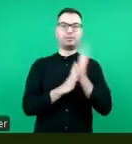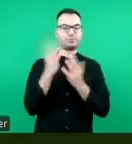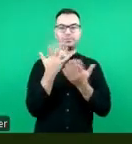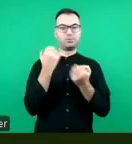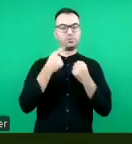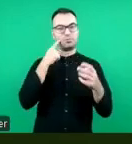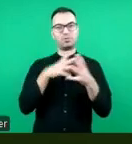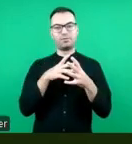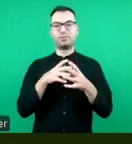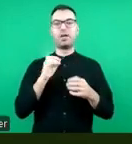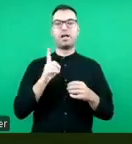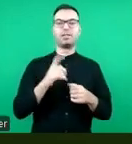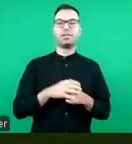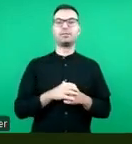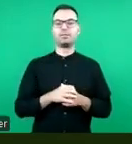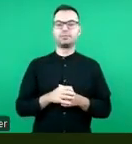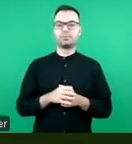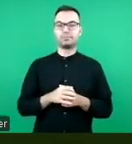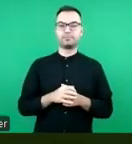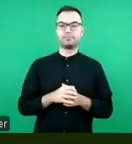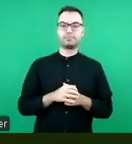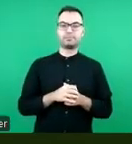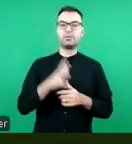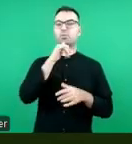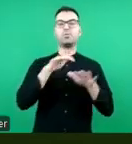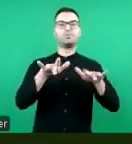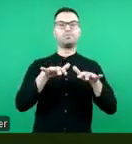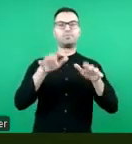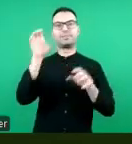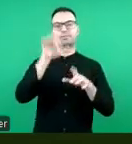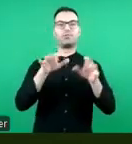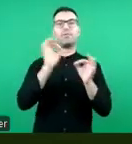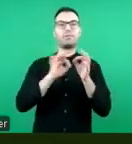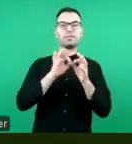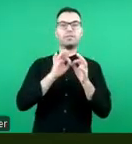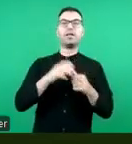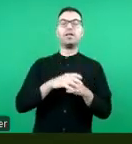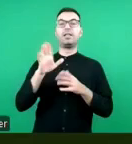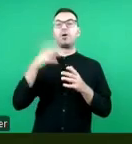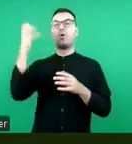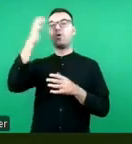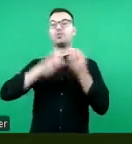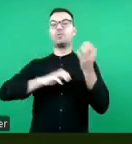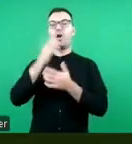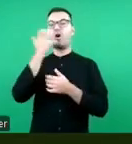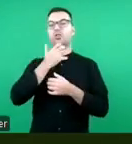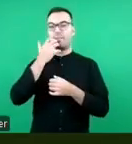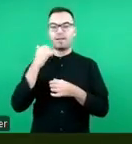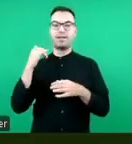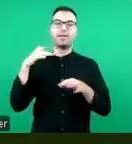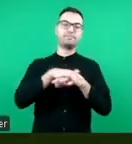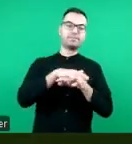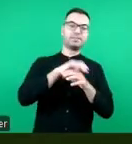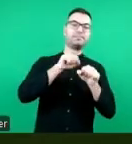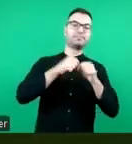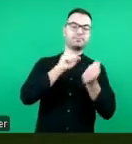to have the interactive effect of disturbances and global warming by using existing disturbance spot